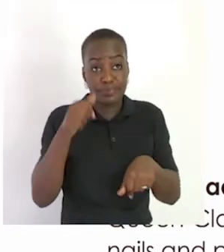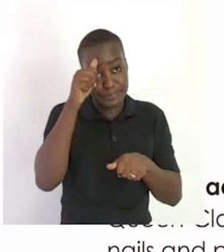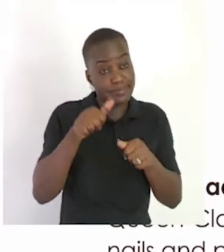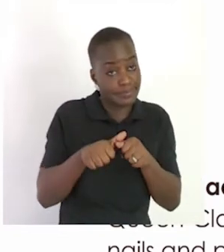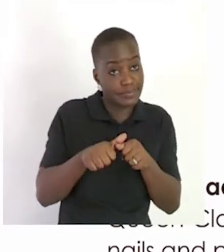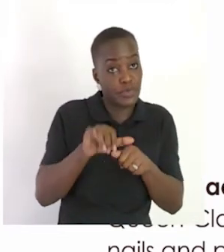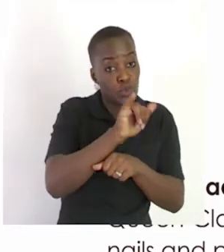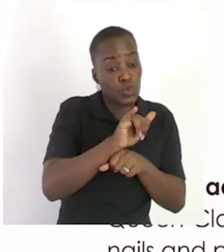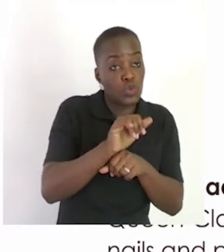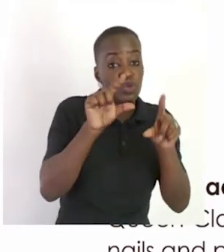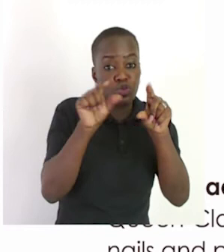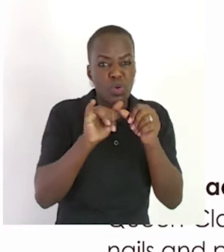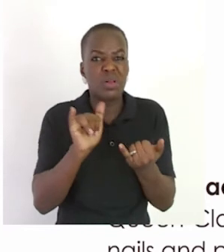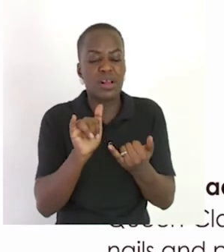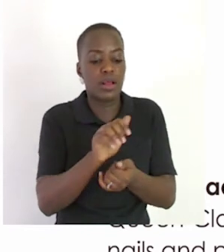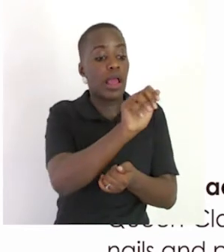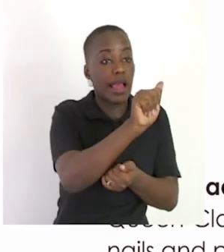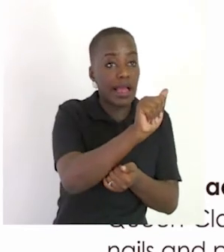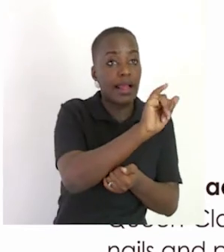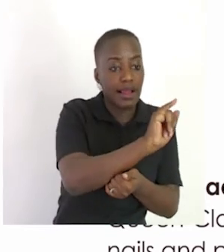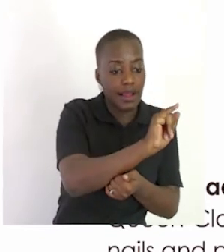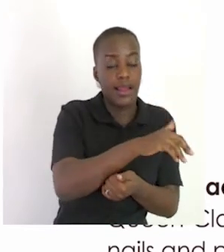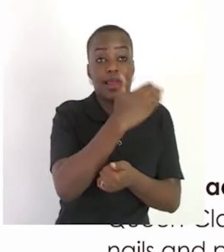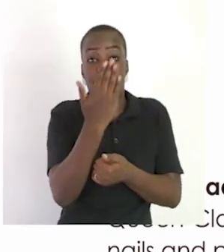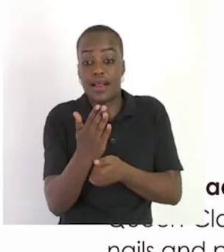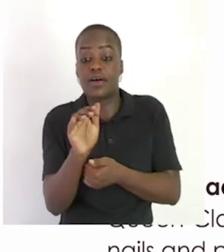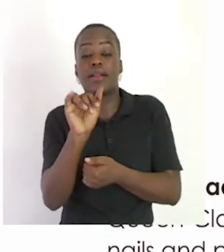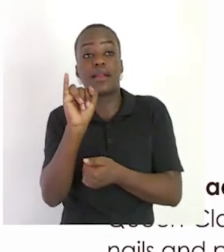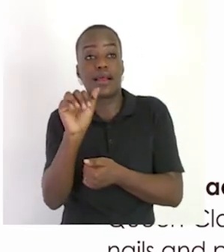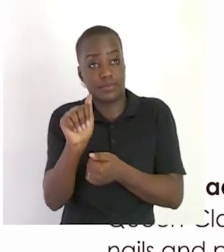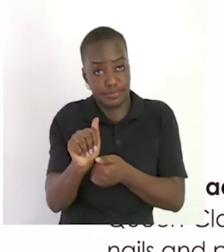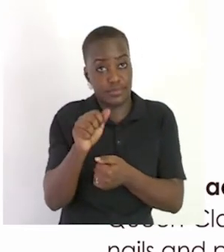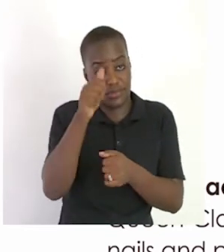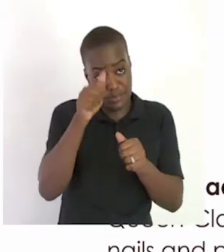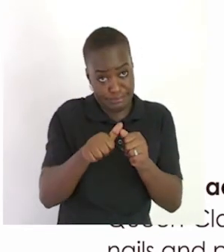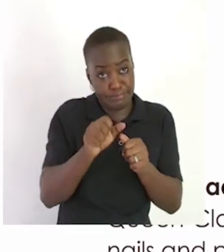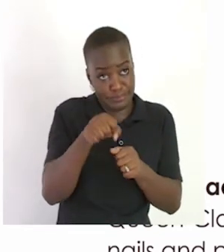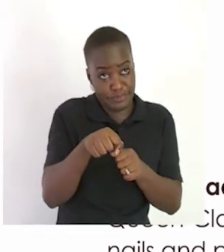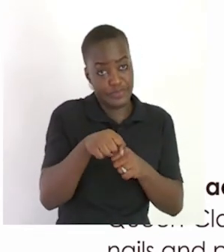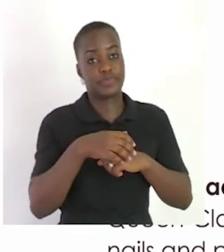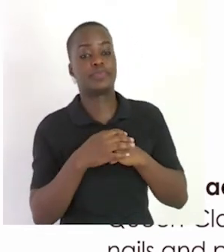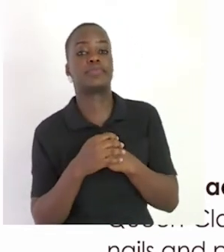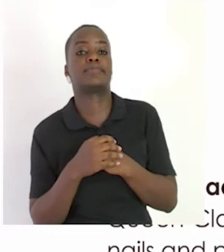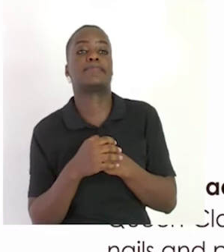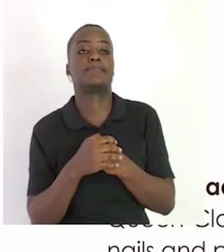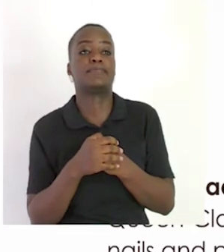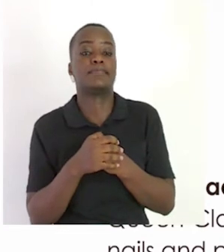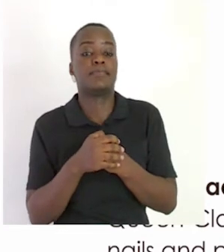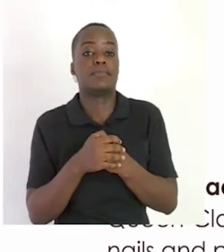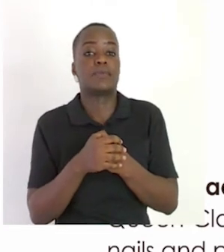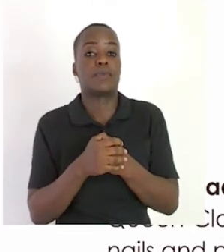for, and once you find it, it will help you to cross them out from the box below.